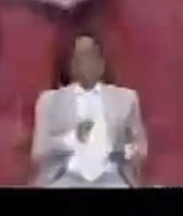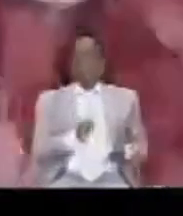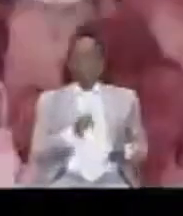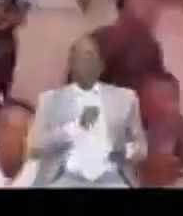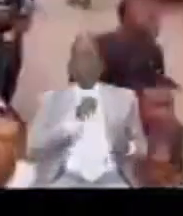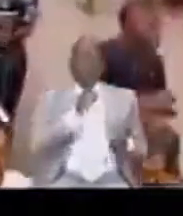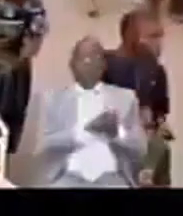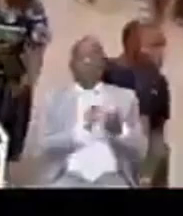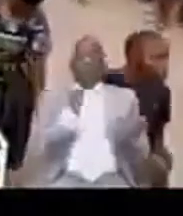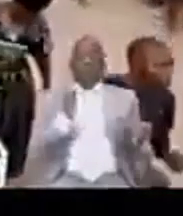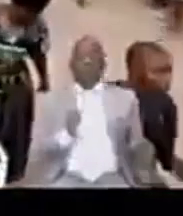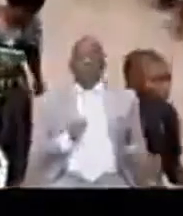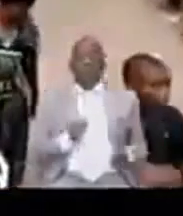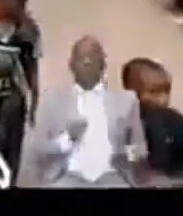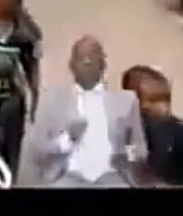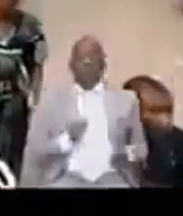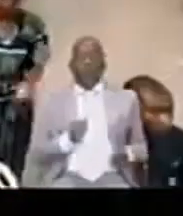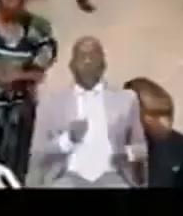I believe.